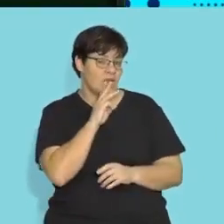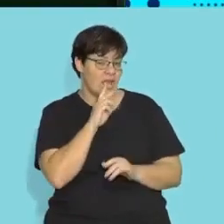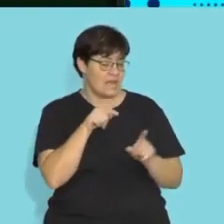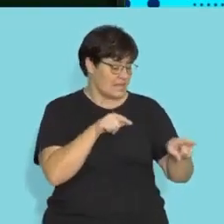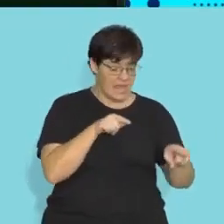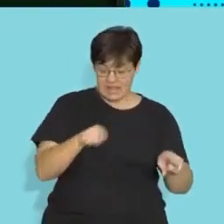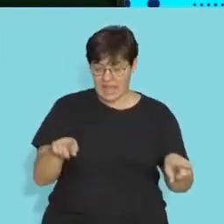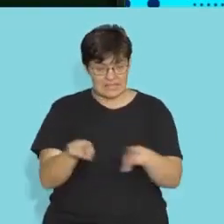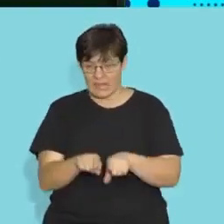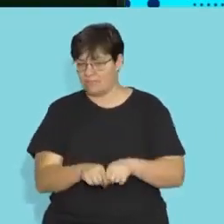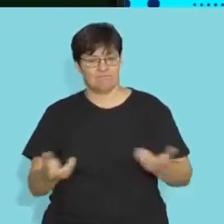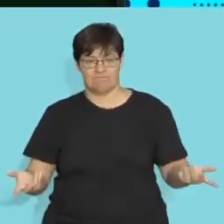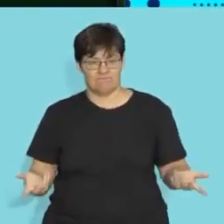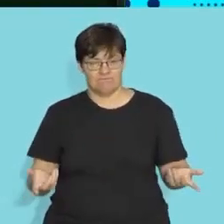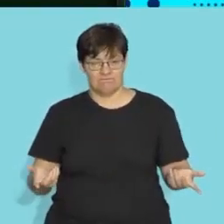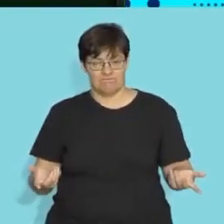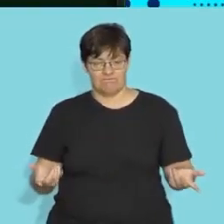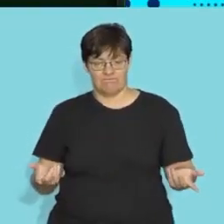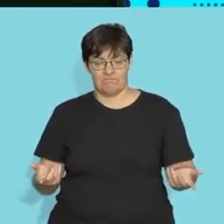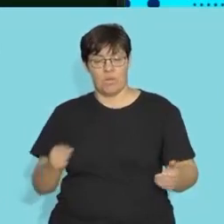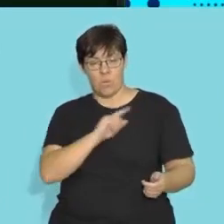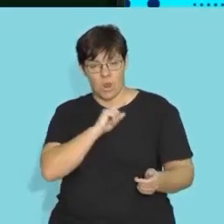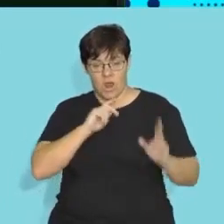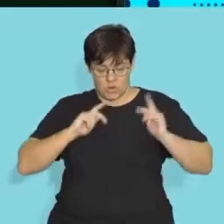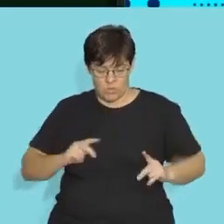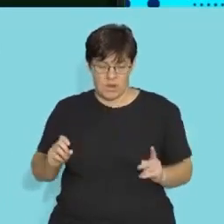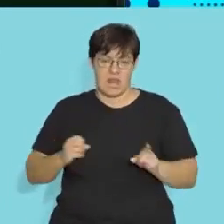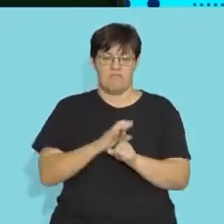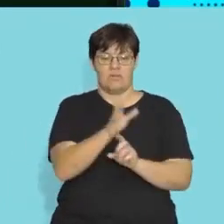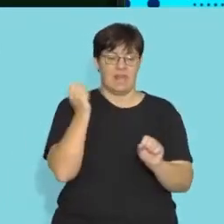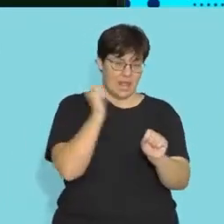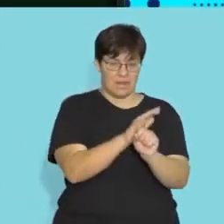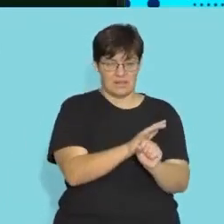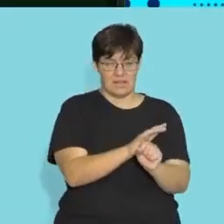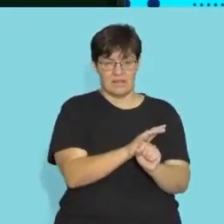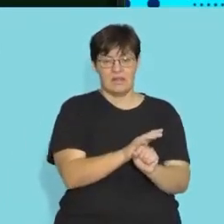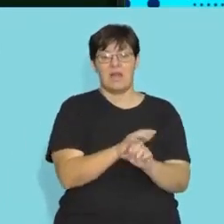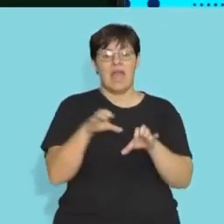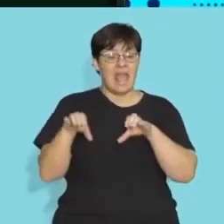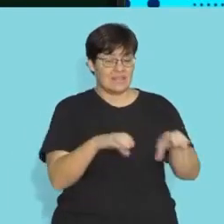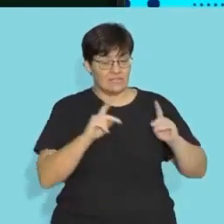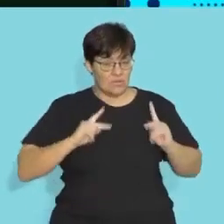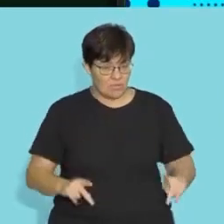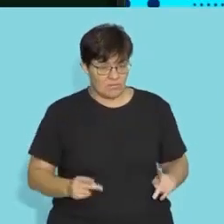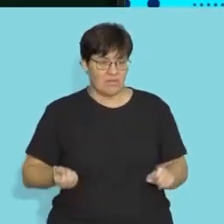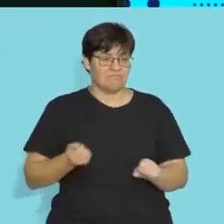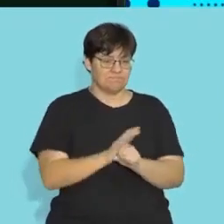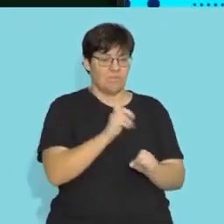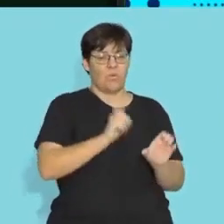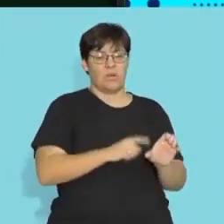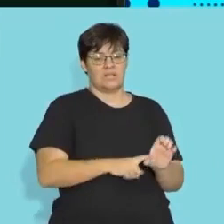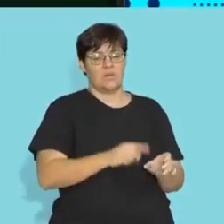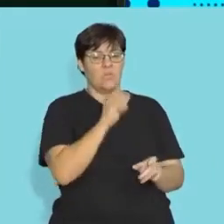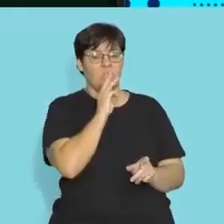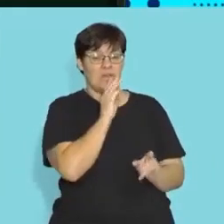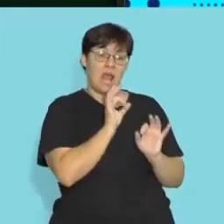of the water is not the same. What do I mean by that? So due to human influence and impact, we find that human activity